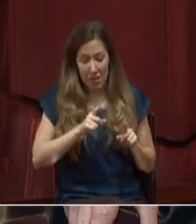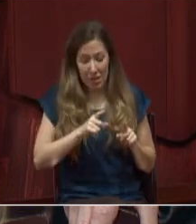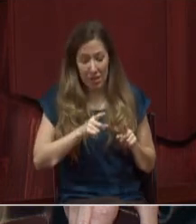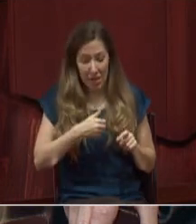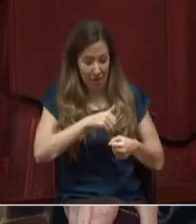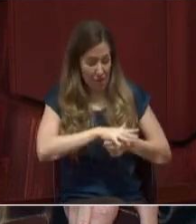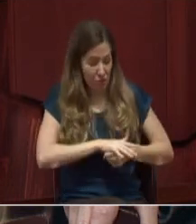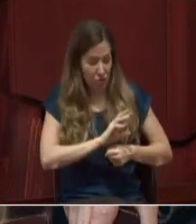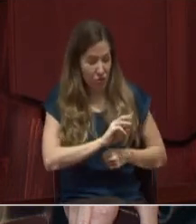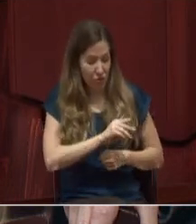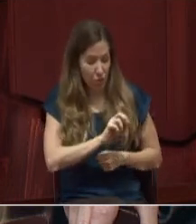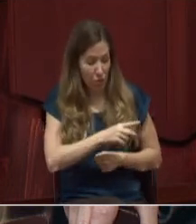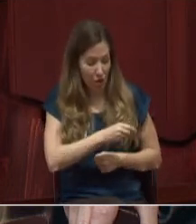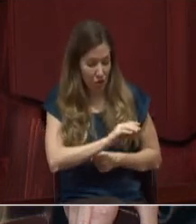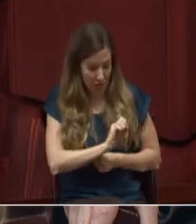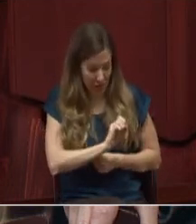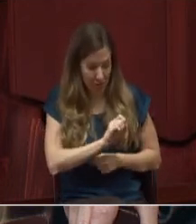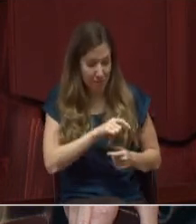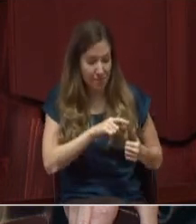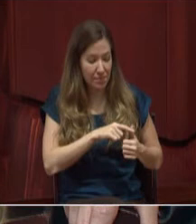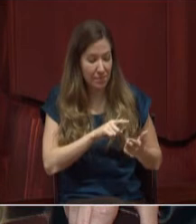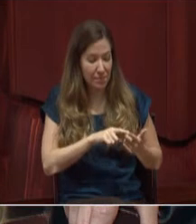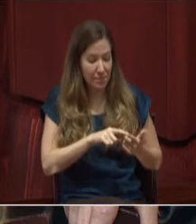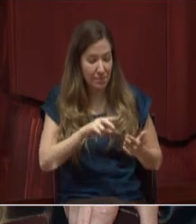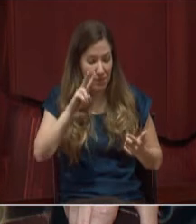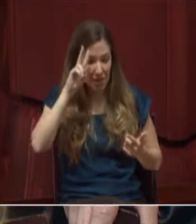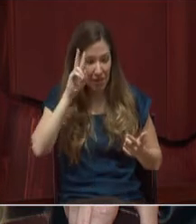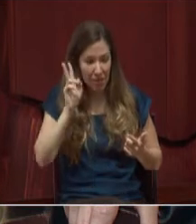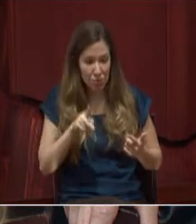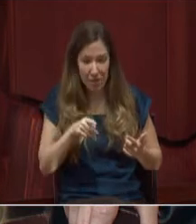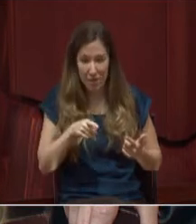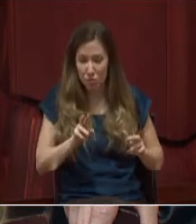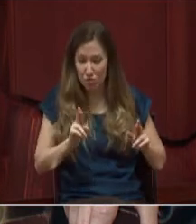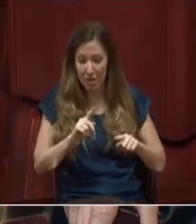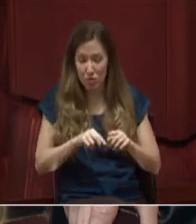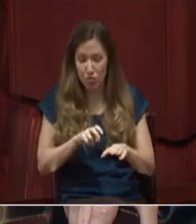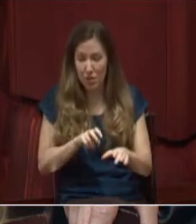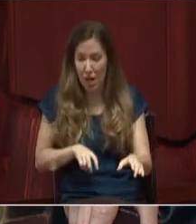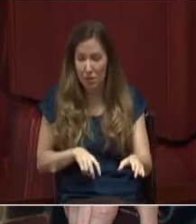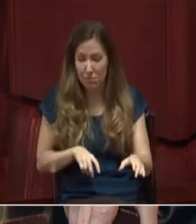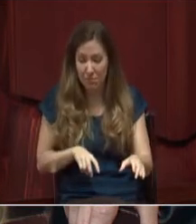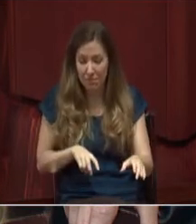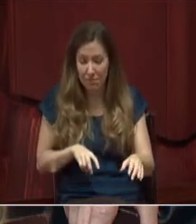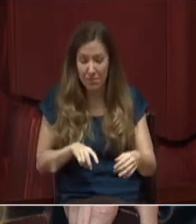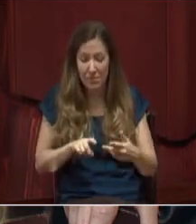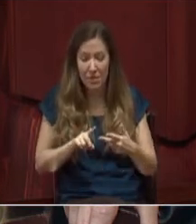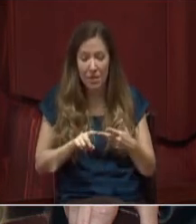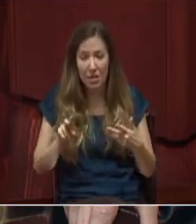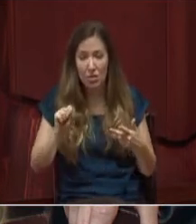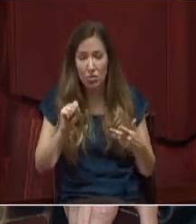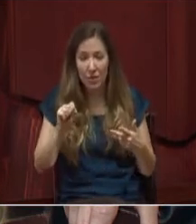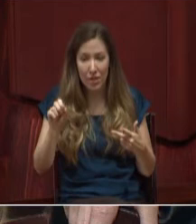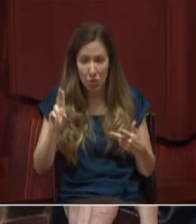Watergate, his vice president was about to resign. Separately, the Soviet Union, who had its